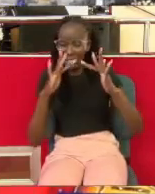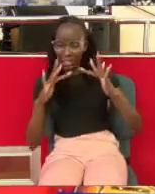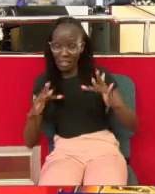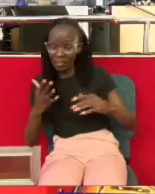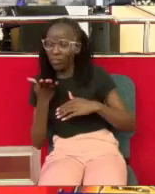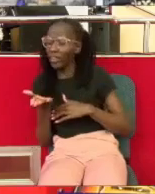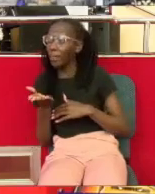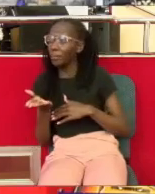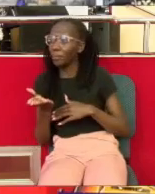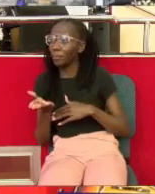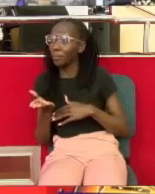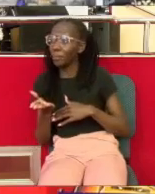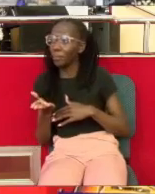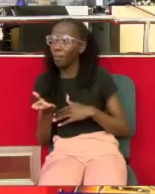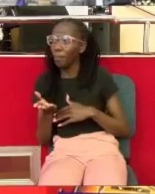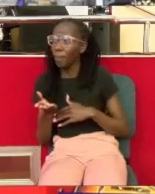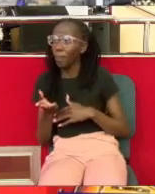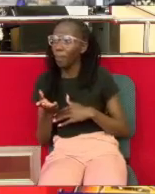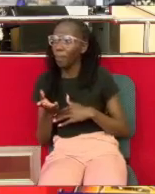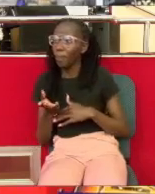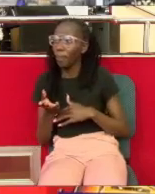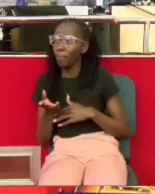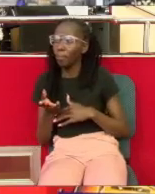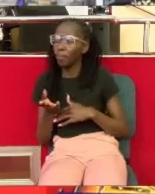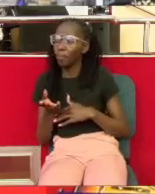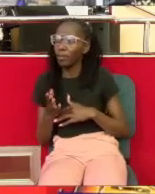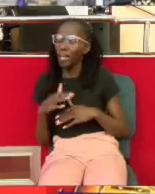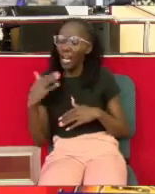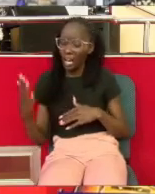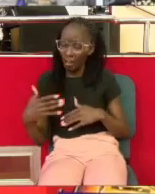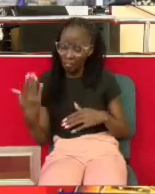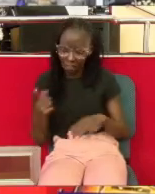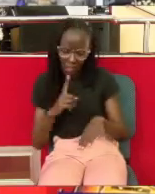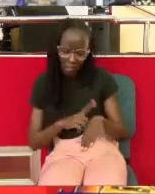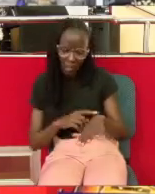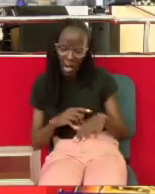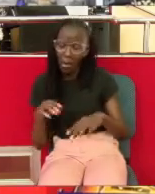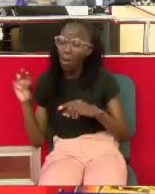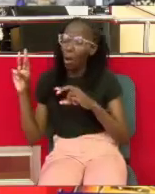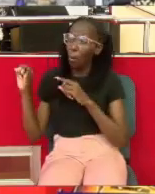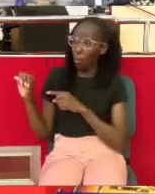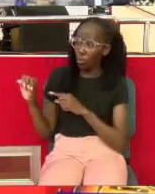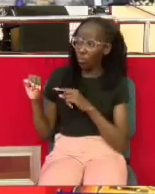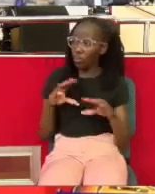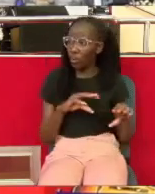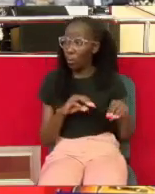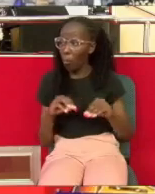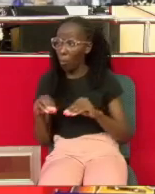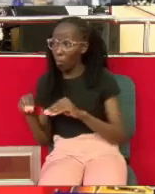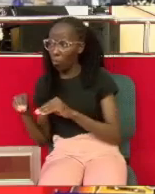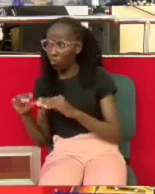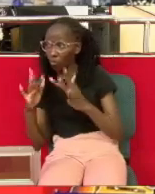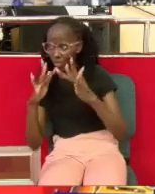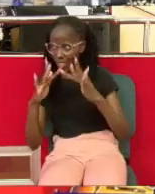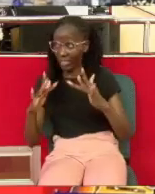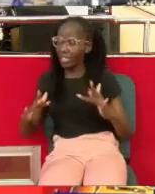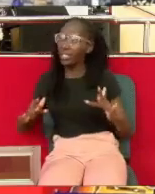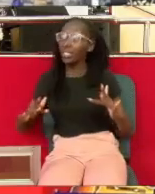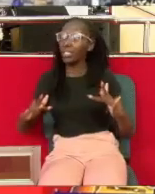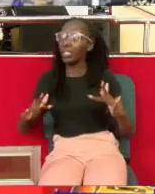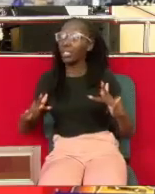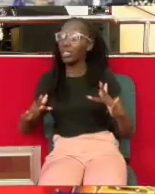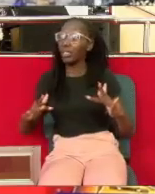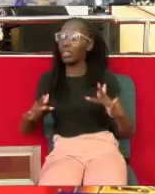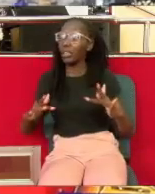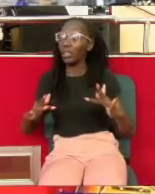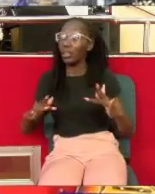mahala pale hema zingine zilikuwepo. And so every time Moses entered into the tent of meeting, Yakoba, Musa akienda pale kwenye hema ya mkutano, the